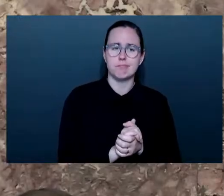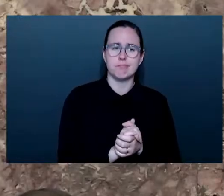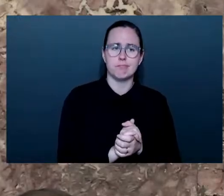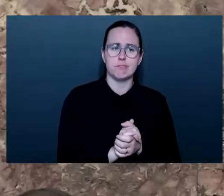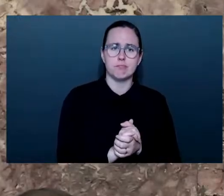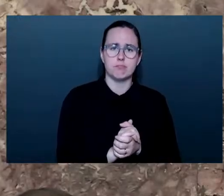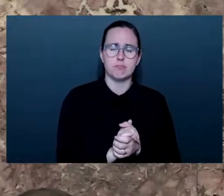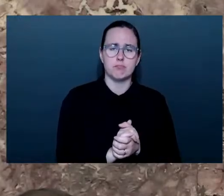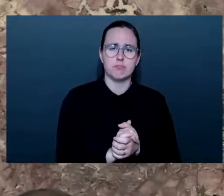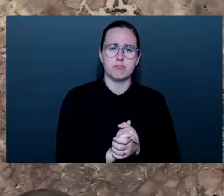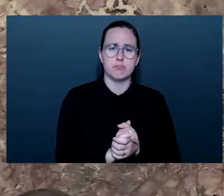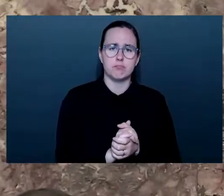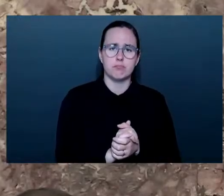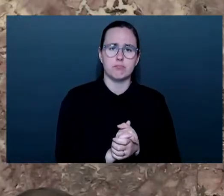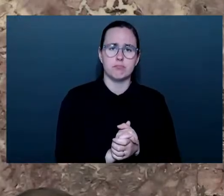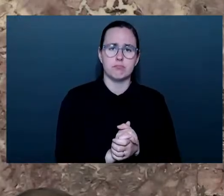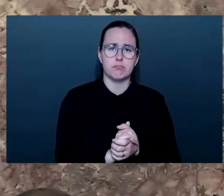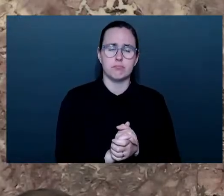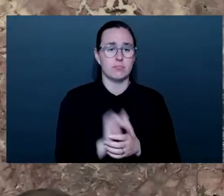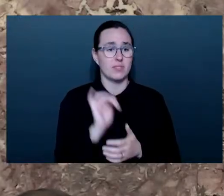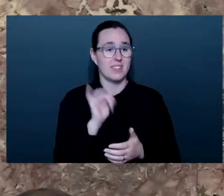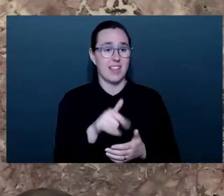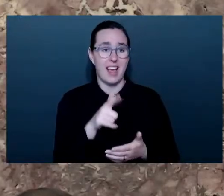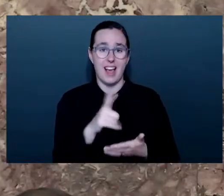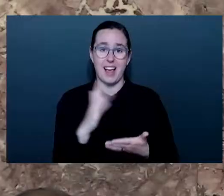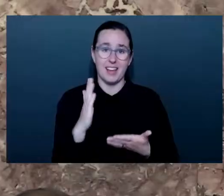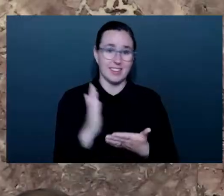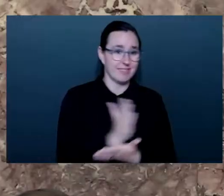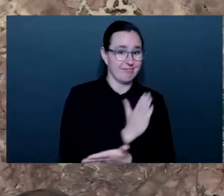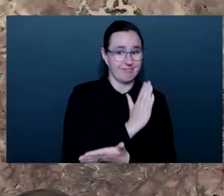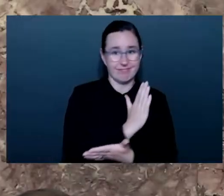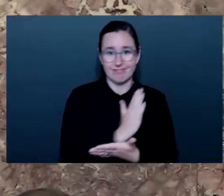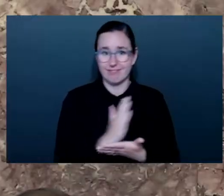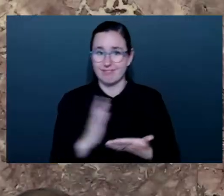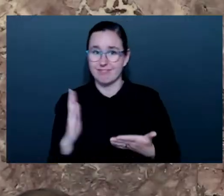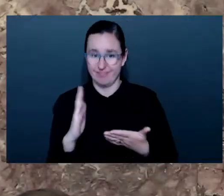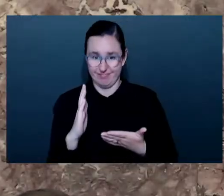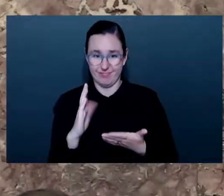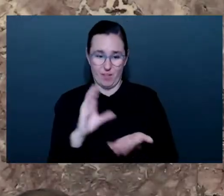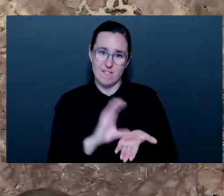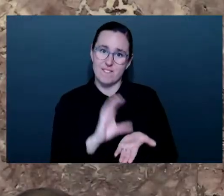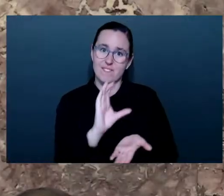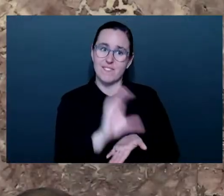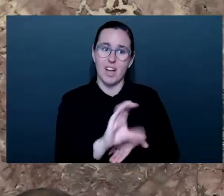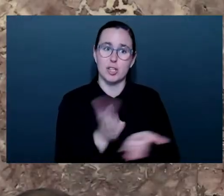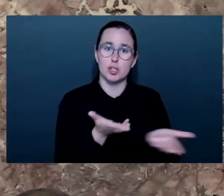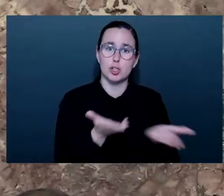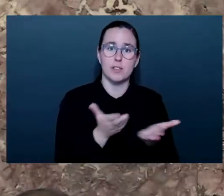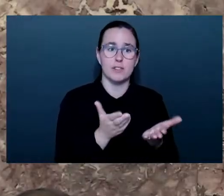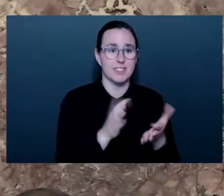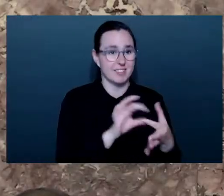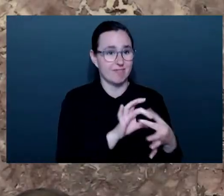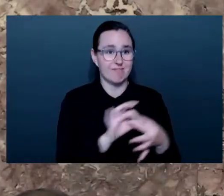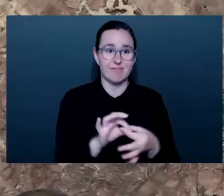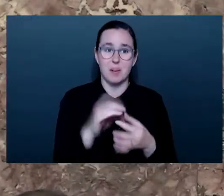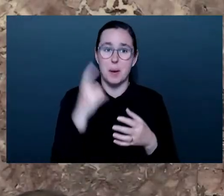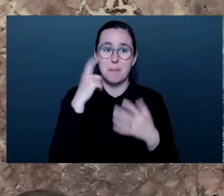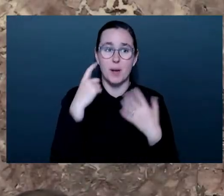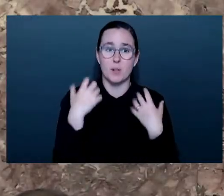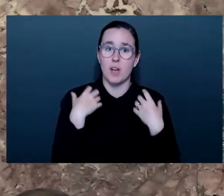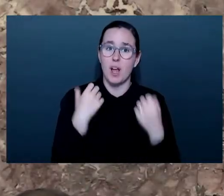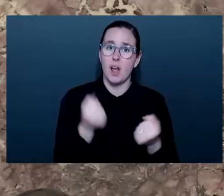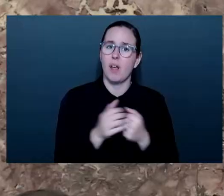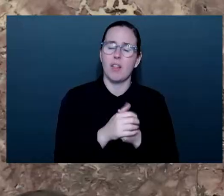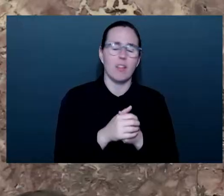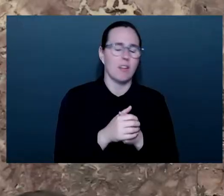this government is building out when it comes to mental health is absolutely unprecedented. Mr. Speaker, this year's budget has